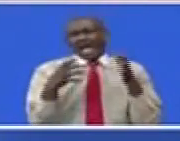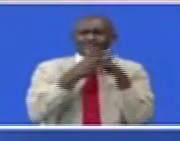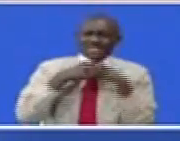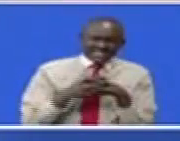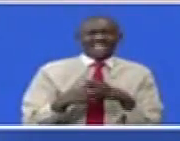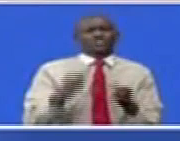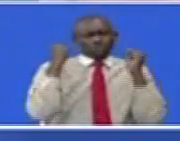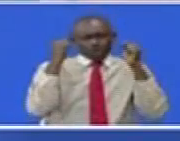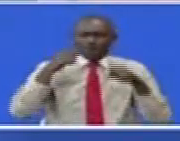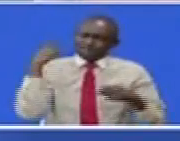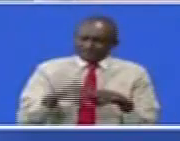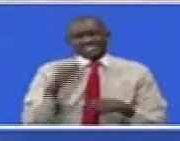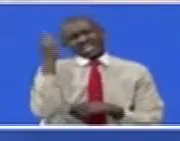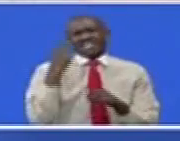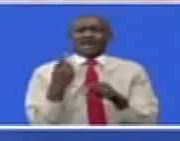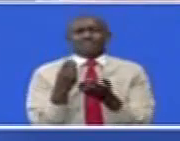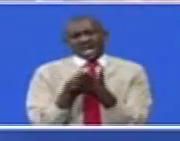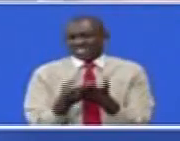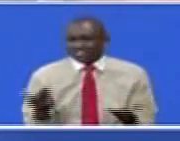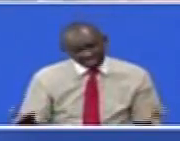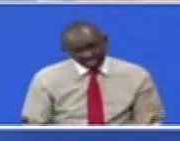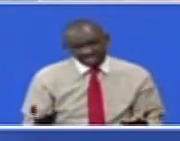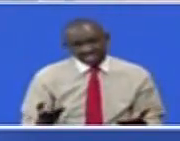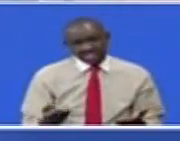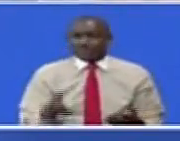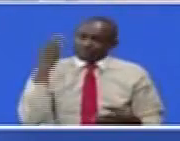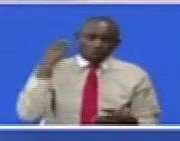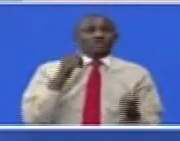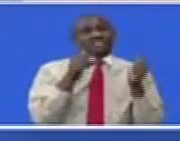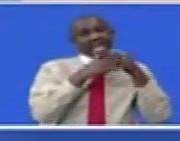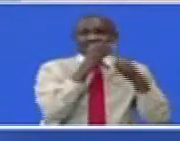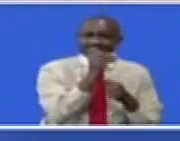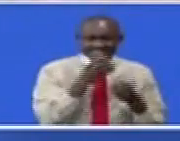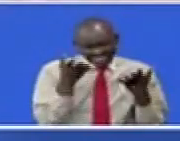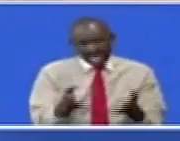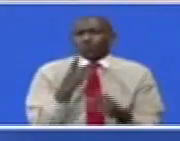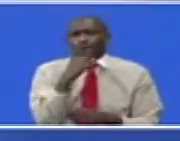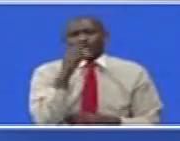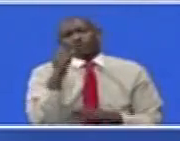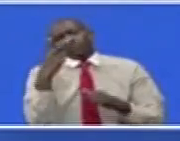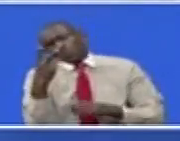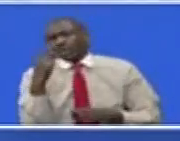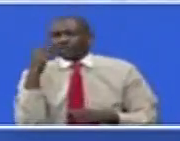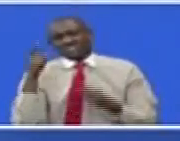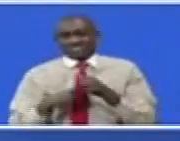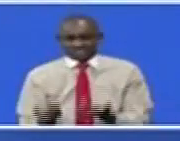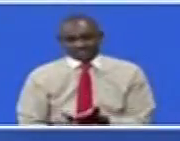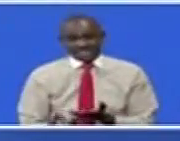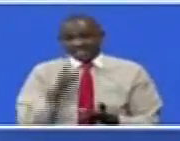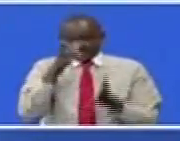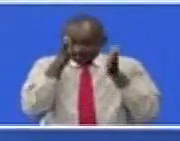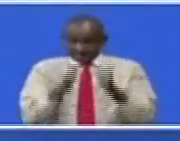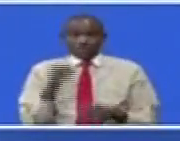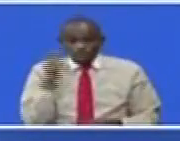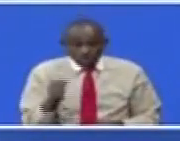imekuwa imekipanda sana. Sababu tulikuwa tukisoya dola vile ilikuwa 90. Sasa dola imekuja 102. The 32-year-old has